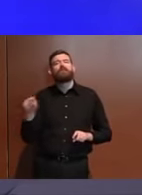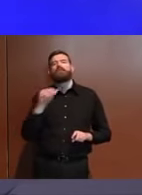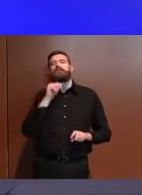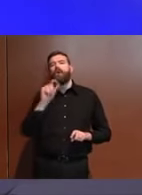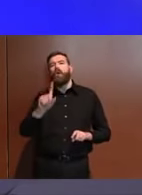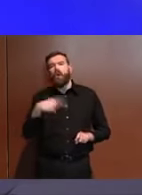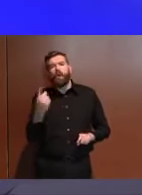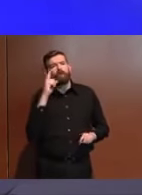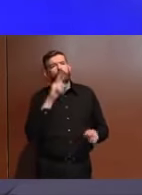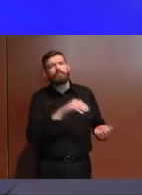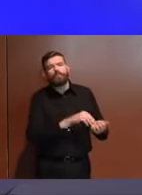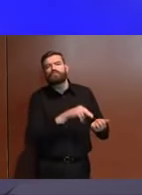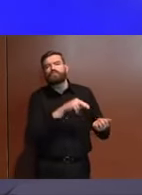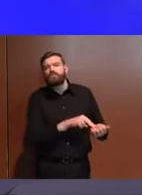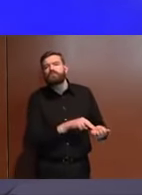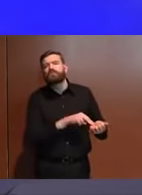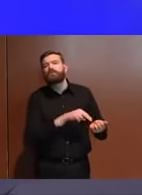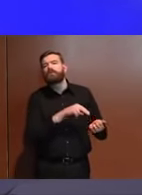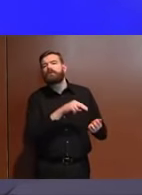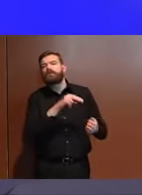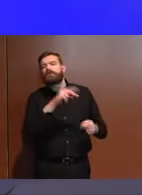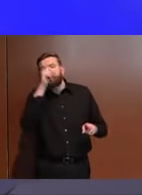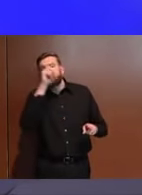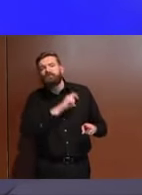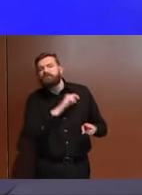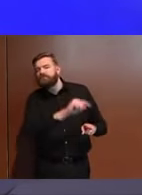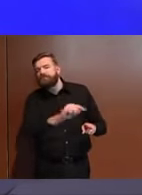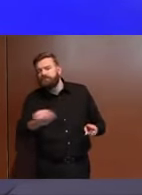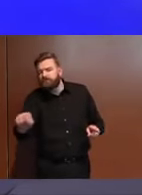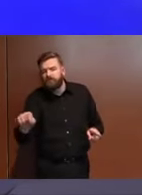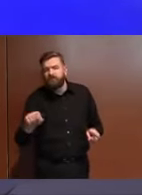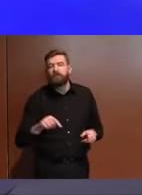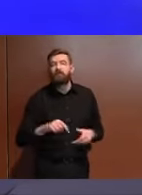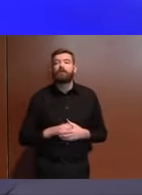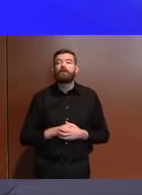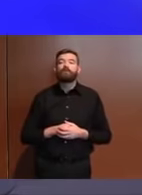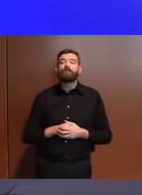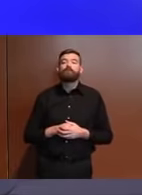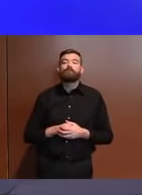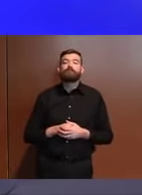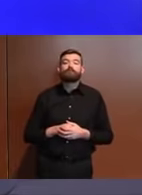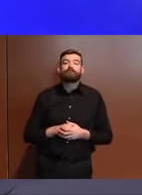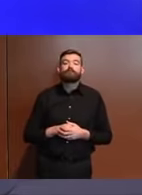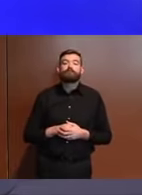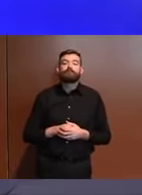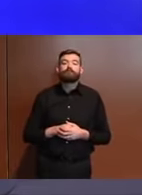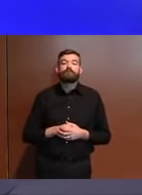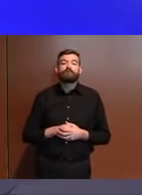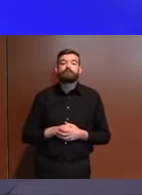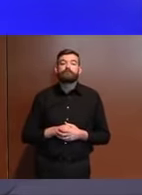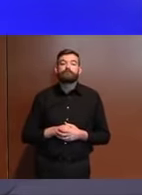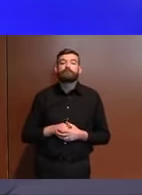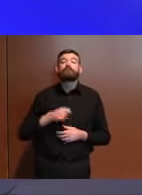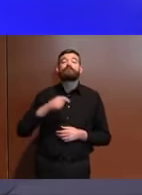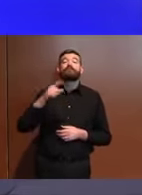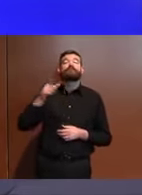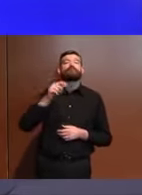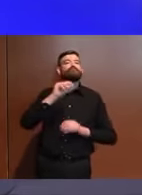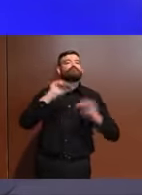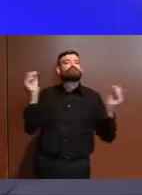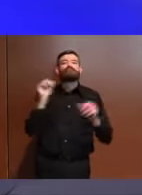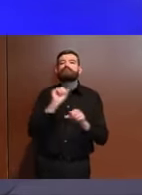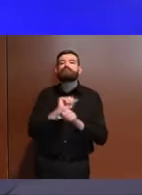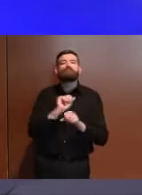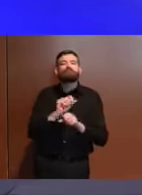On the unemployment website. You can't take the microphone and hold it for the rest of the session, John. I'm sorry. I will not. The unemployment website, lots of reports about that it's crashing, people